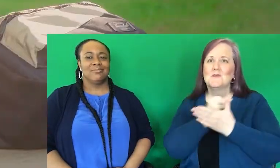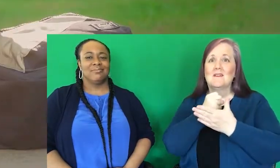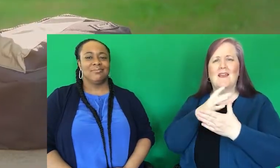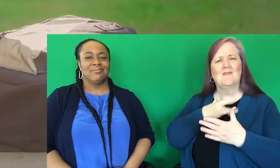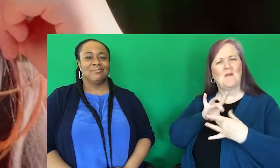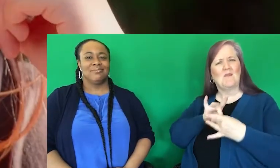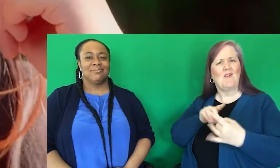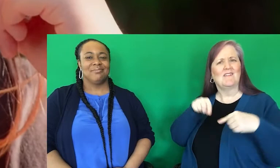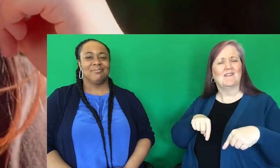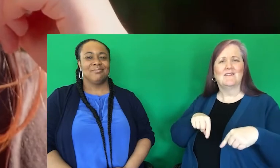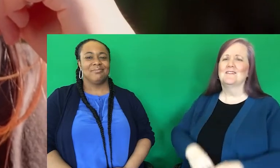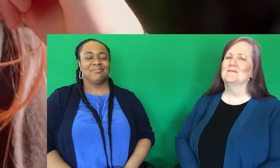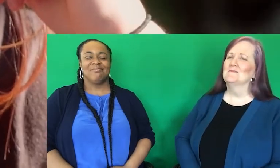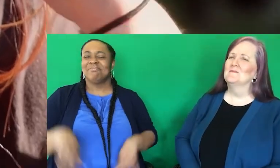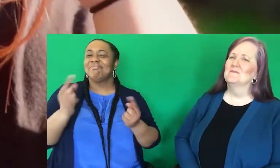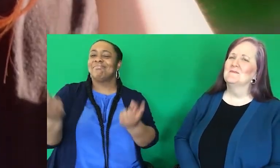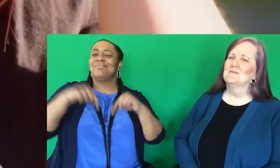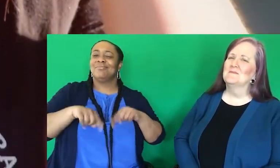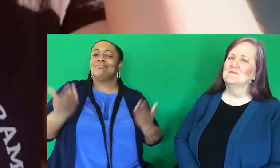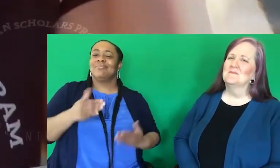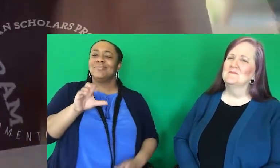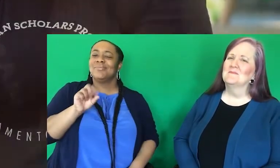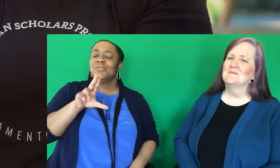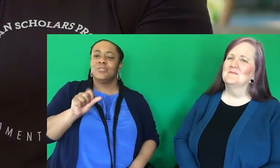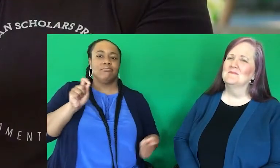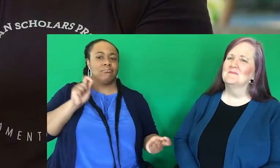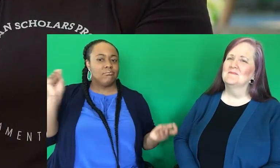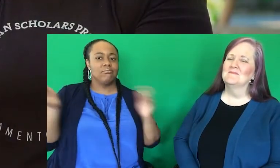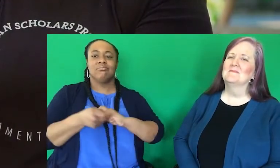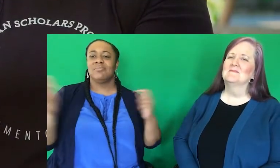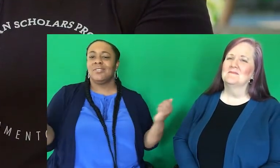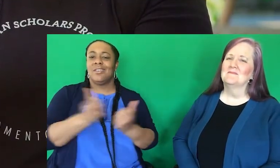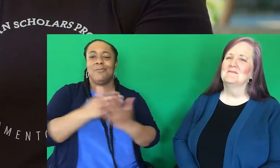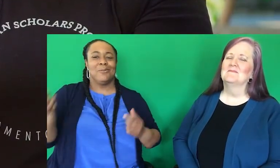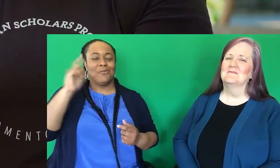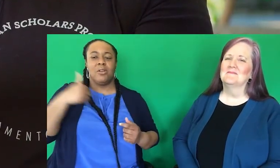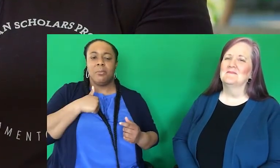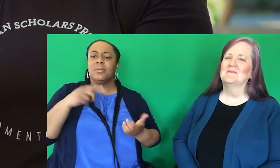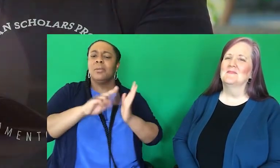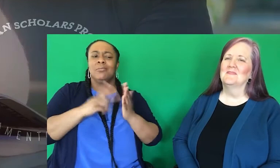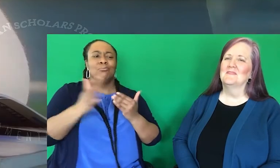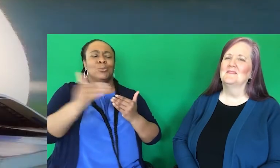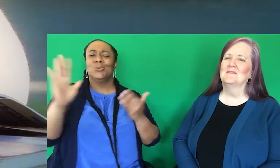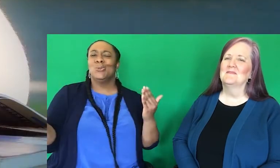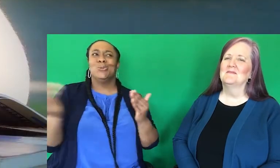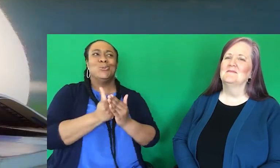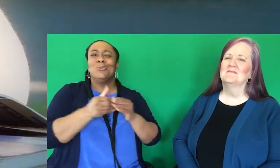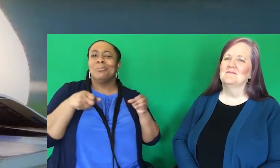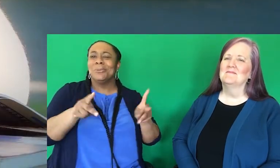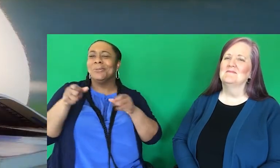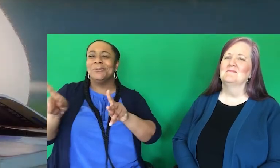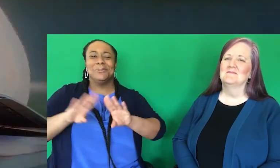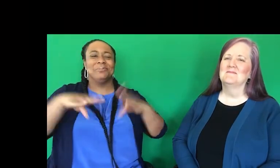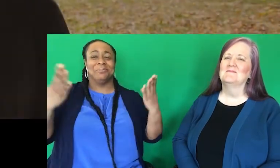opportunity and a sense of belonging. Definitely coming here to Sac State has changed everything for me and opened way more new beginnings for me that I could choose